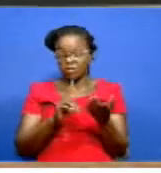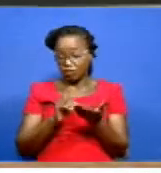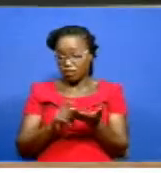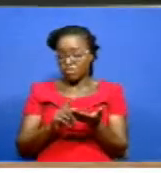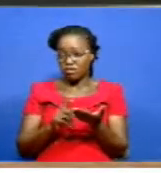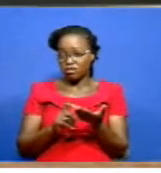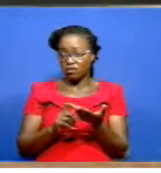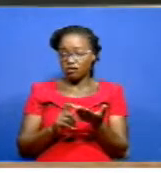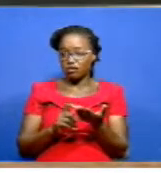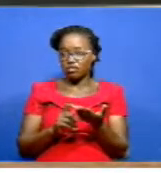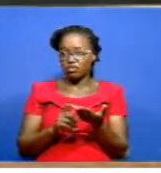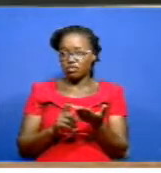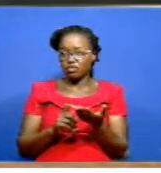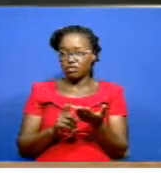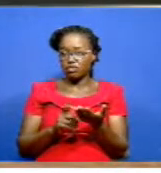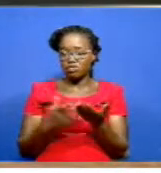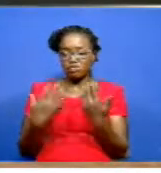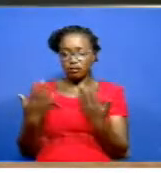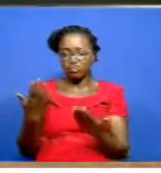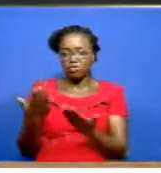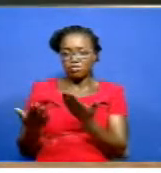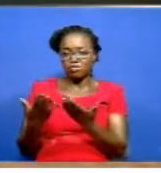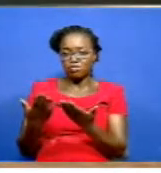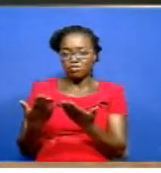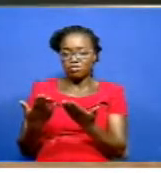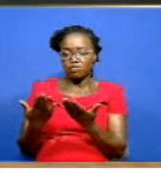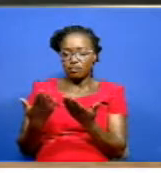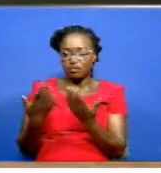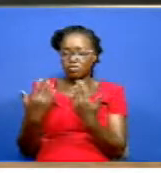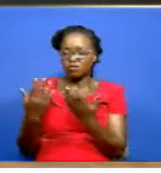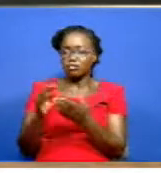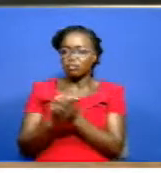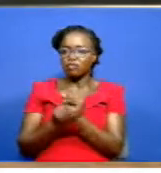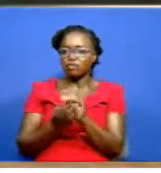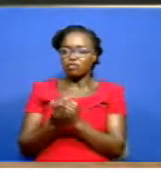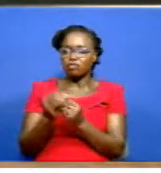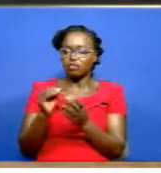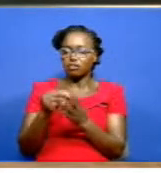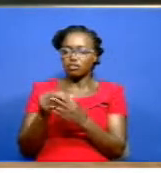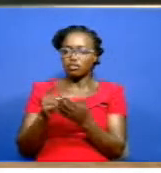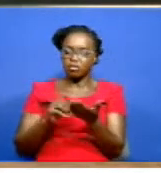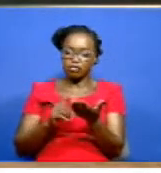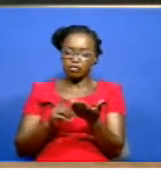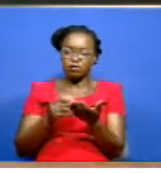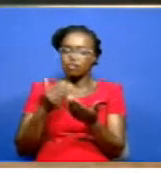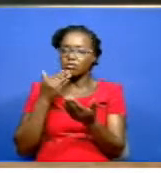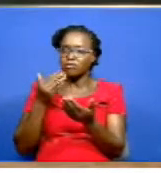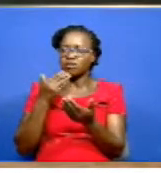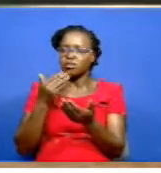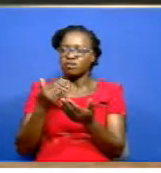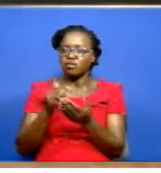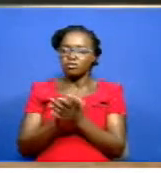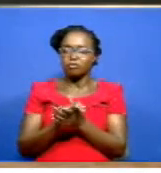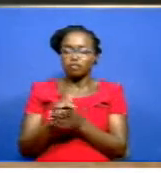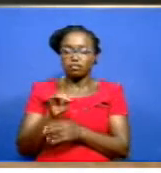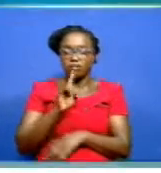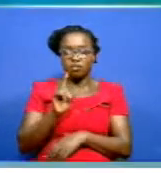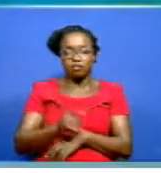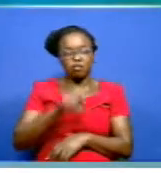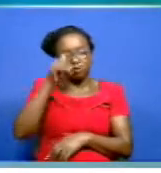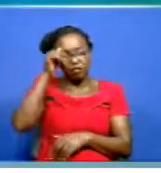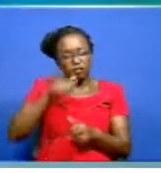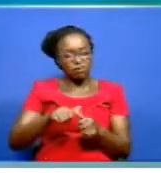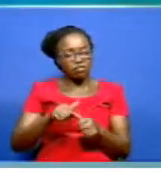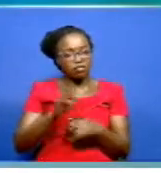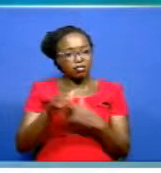the protocols. Okay. Either hand washing or sanitizing before and after. Yeah. Of course. Thank you, James, for that question. Remember, we are live on